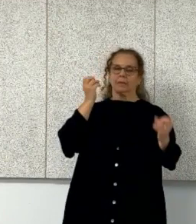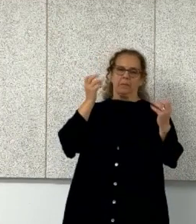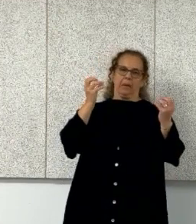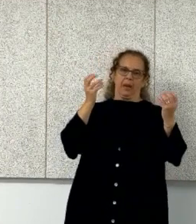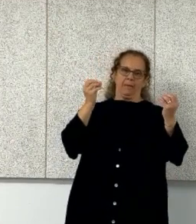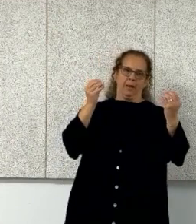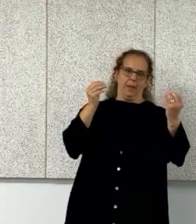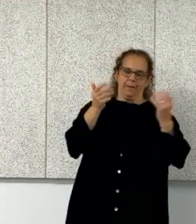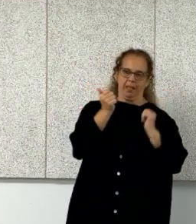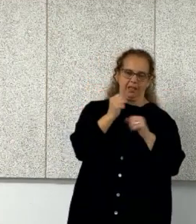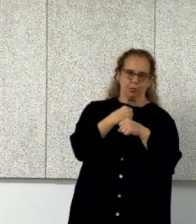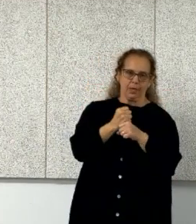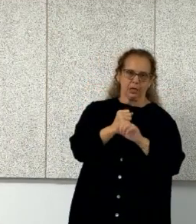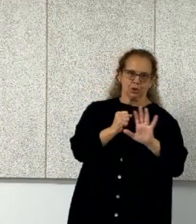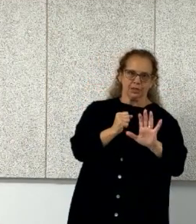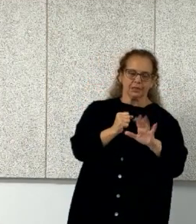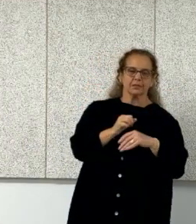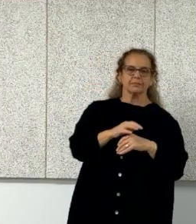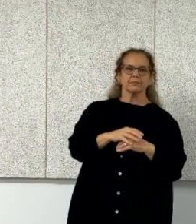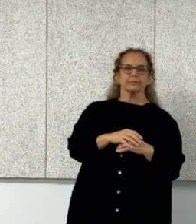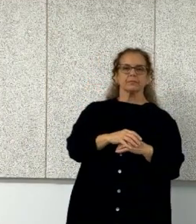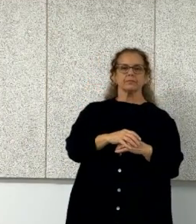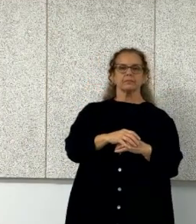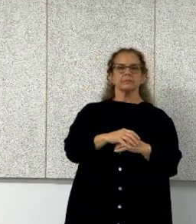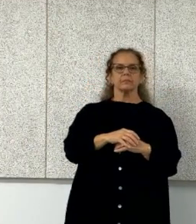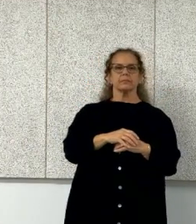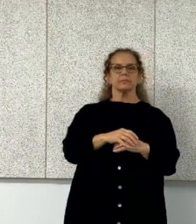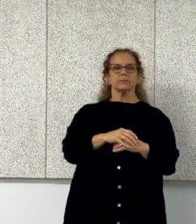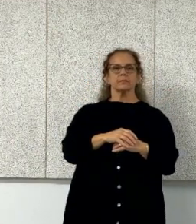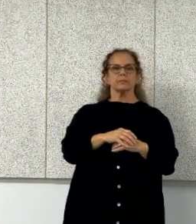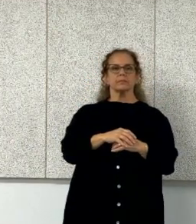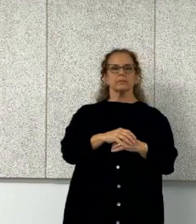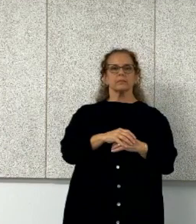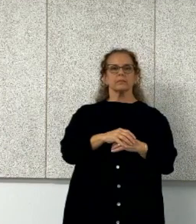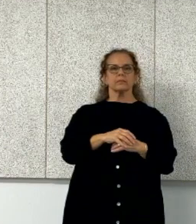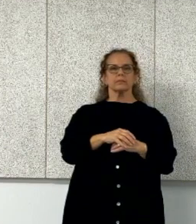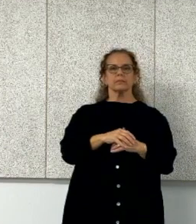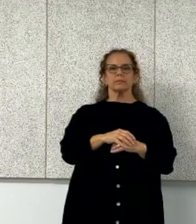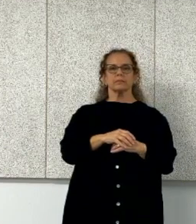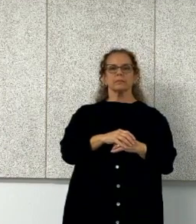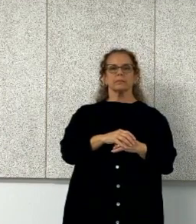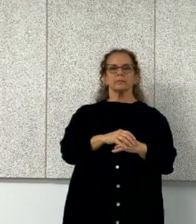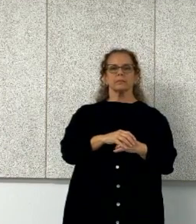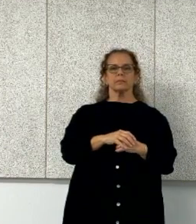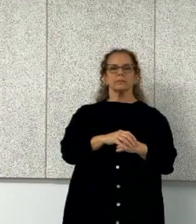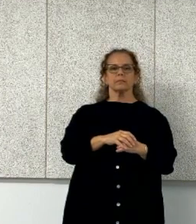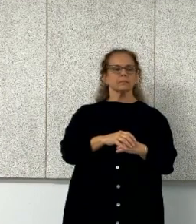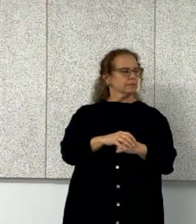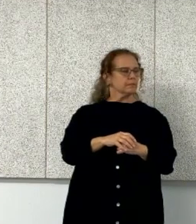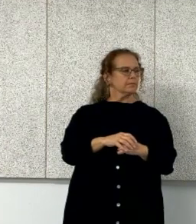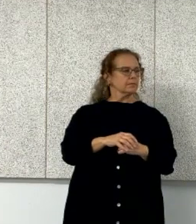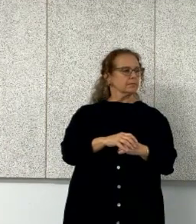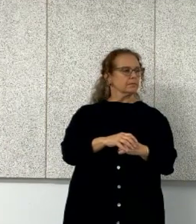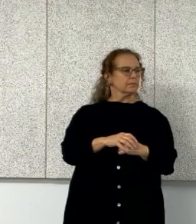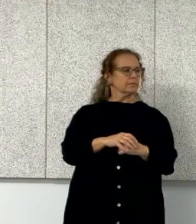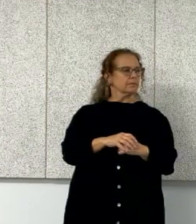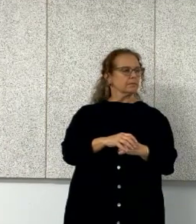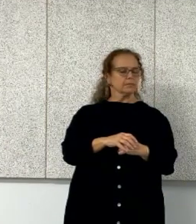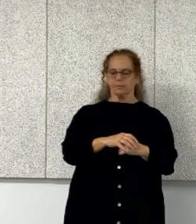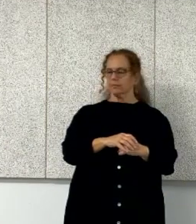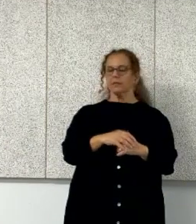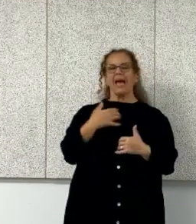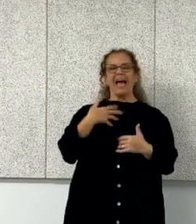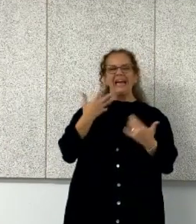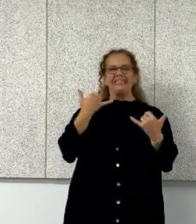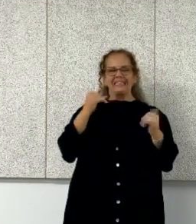hundreds. And there are some I legitimately don't even remember. Like, years later, I'm like, I don't remember seeing that. But I can still recall, I